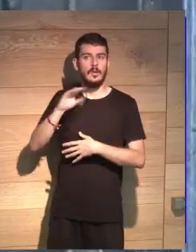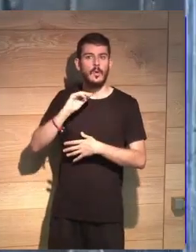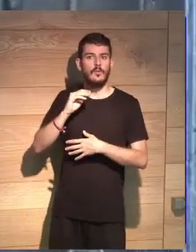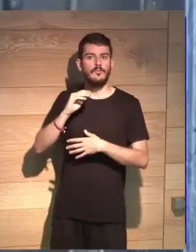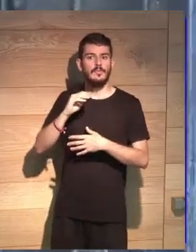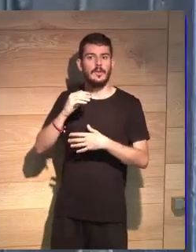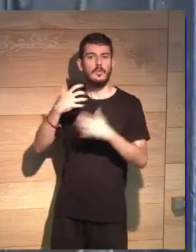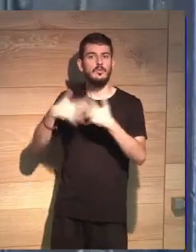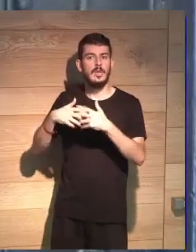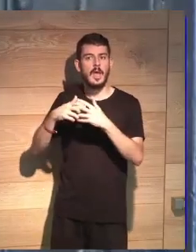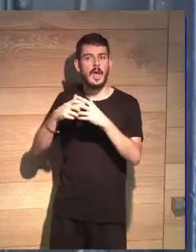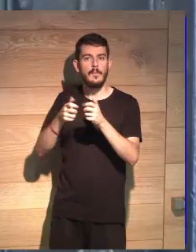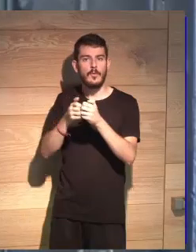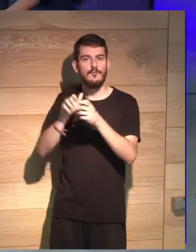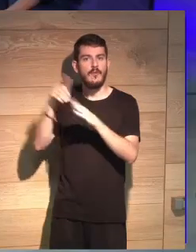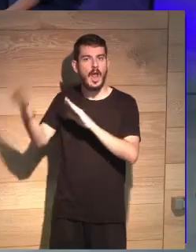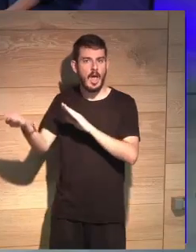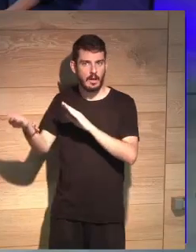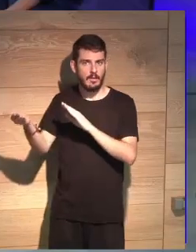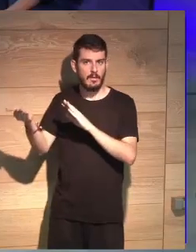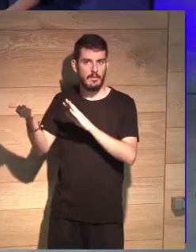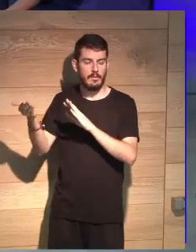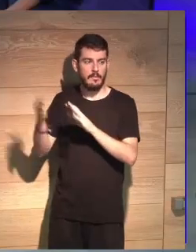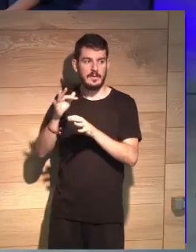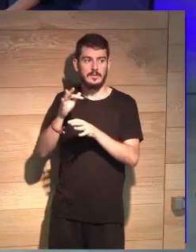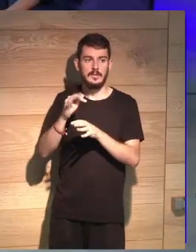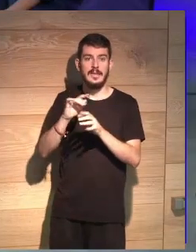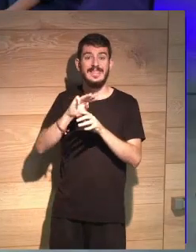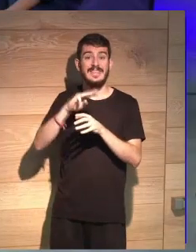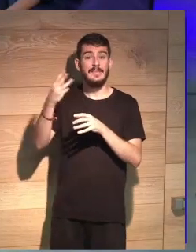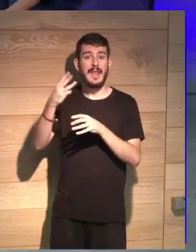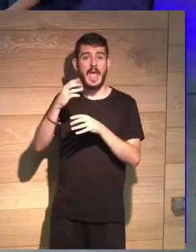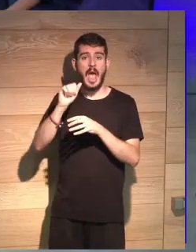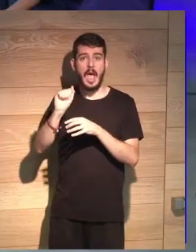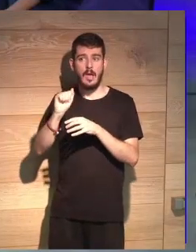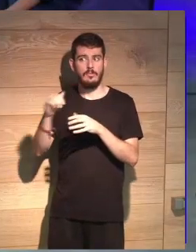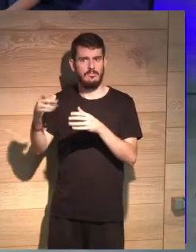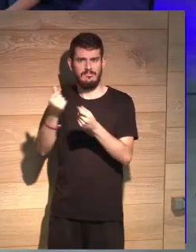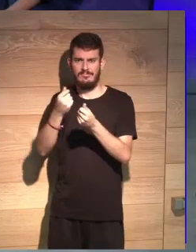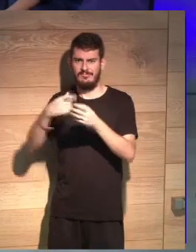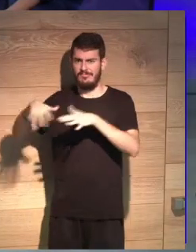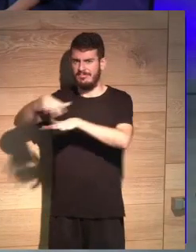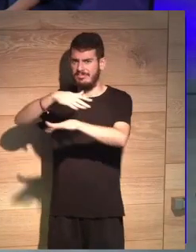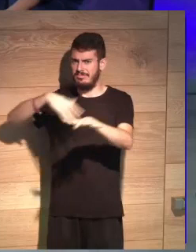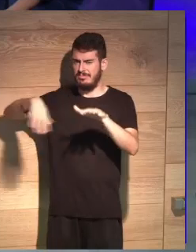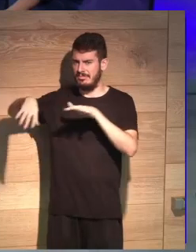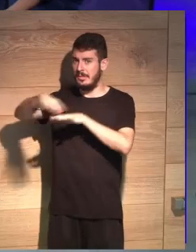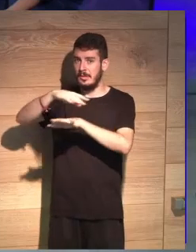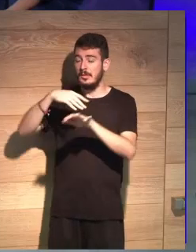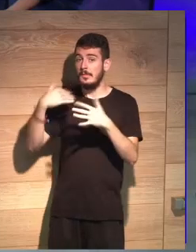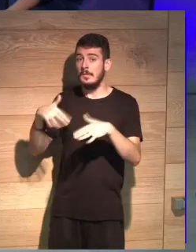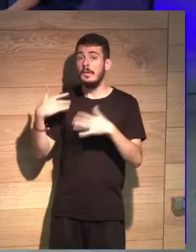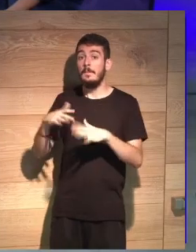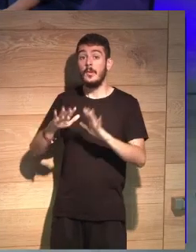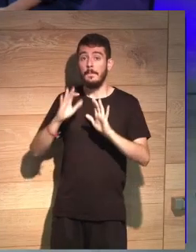on behalf of the people with disabilities who were seen as outside this industry.